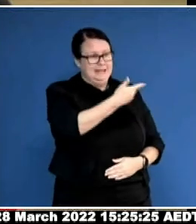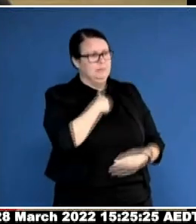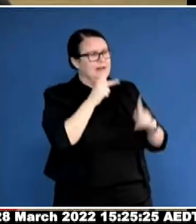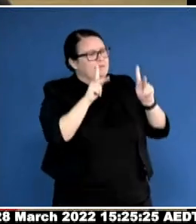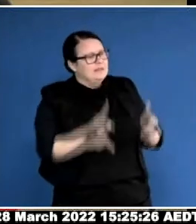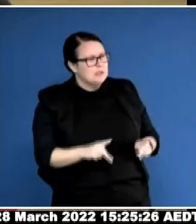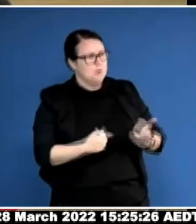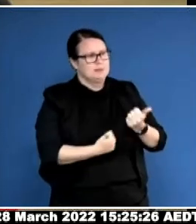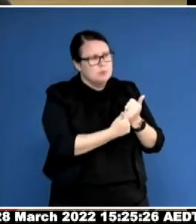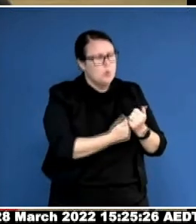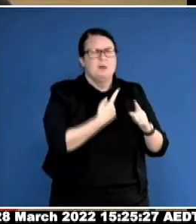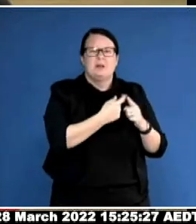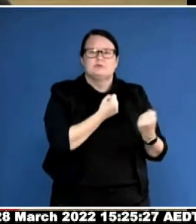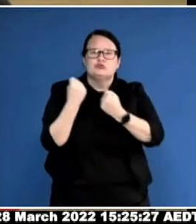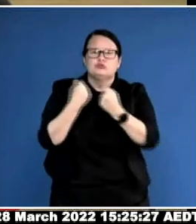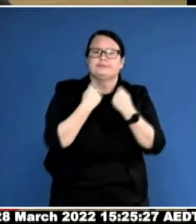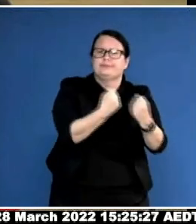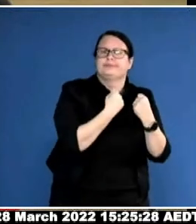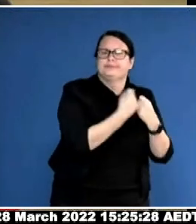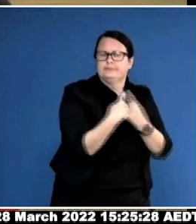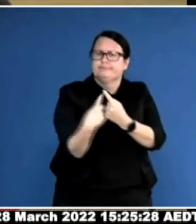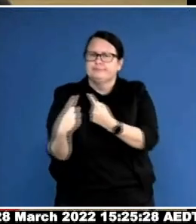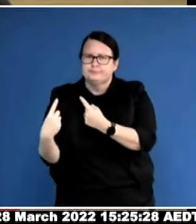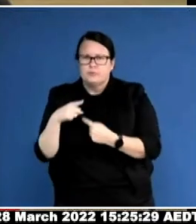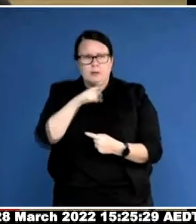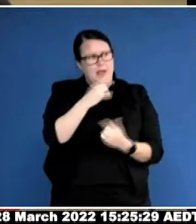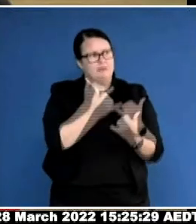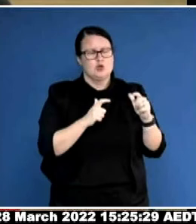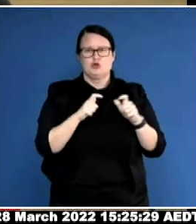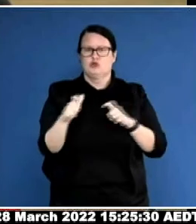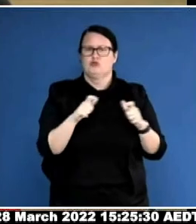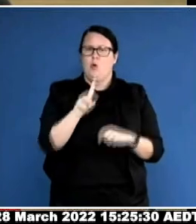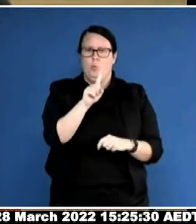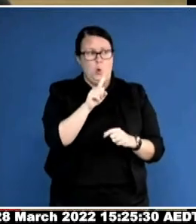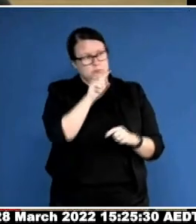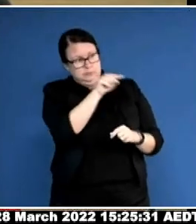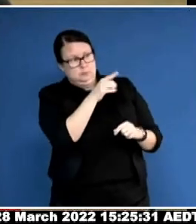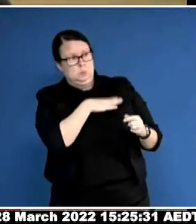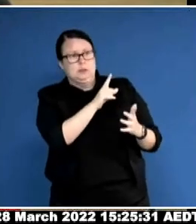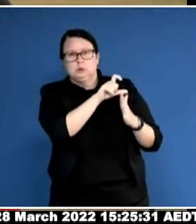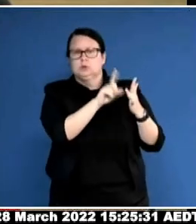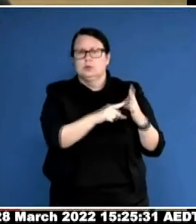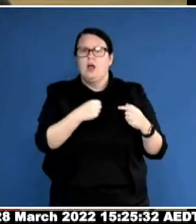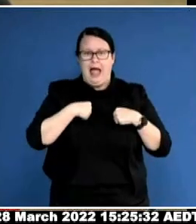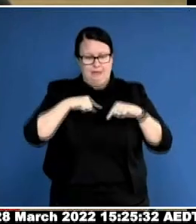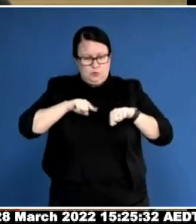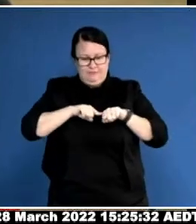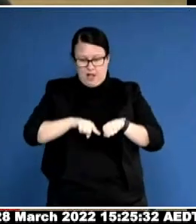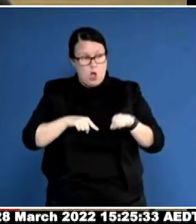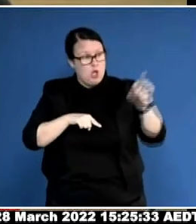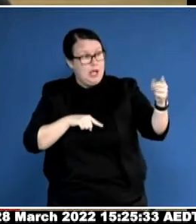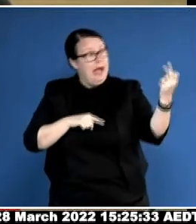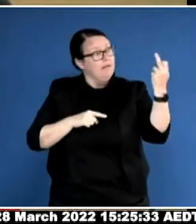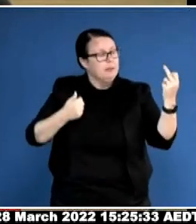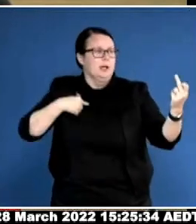support, transport, and things like that, but he was very controlling about what we did. I would make myself available when he was available